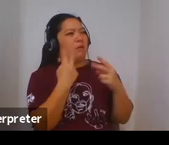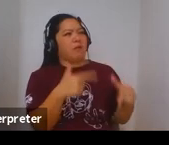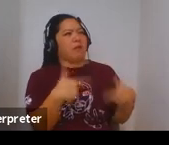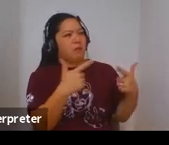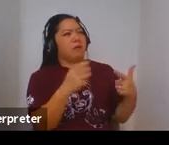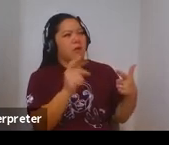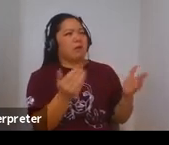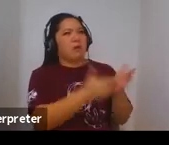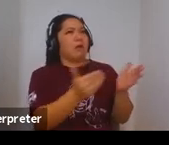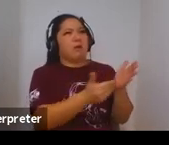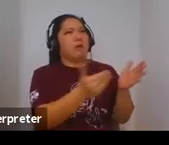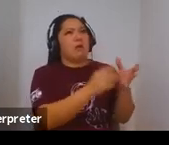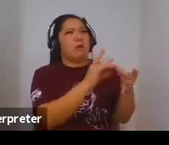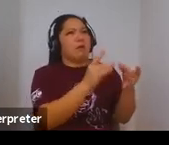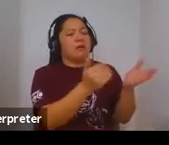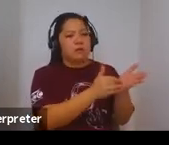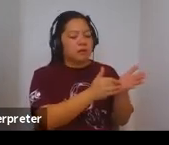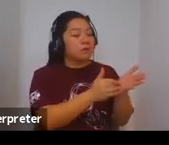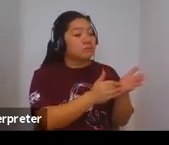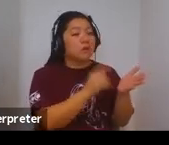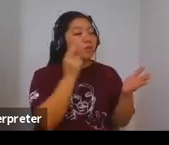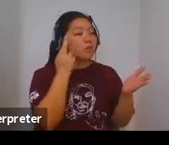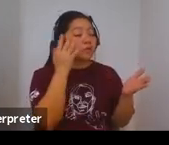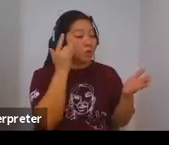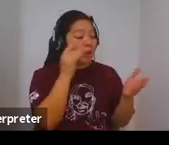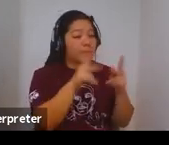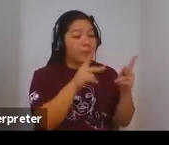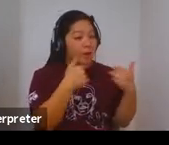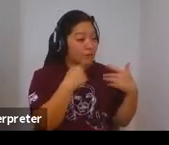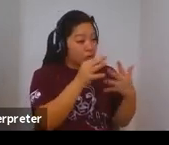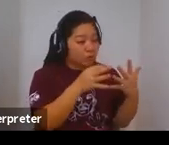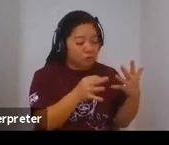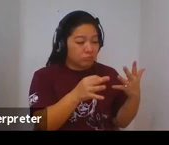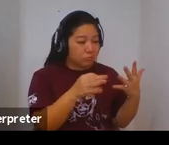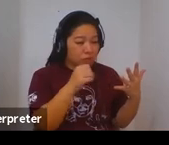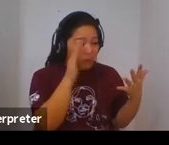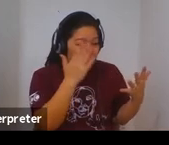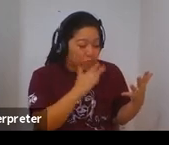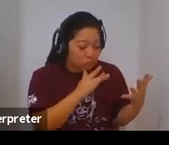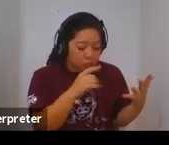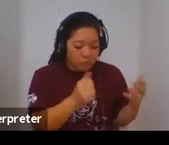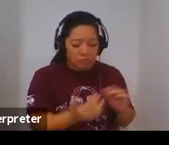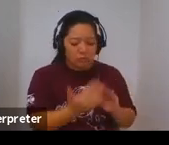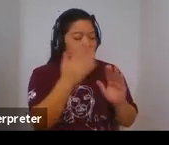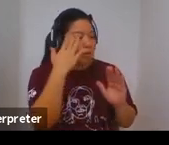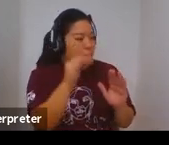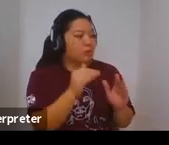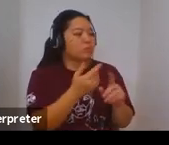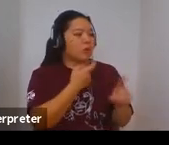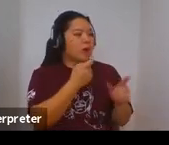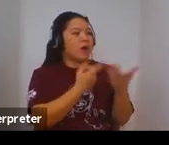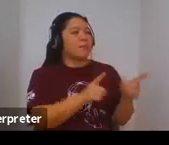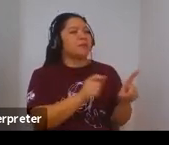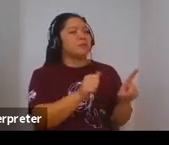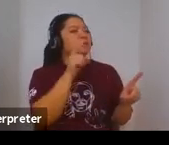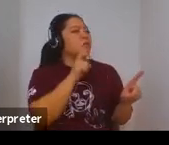story over and over and over again. It's the reason a lot of people have chosen to remain anonymous when coming forward with the recent wave of sexual harassment